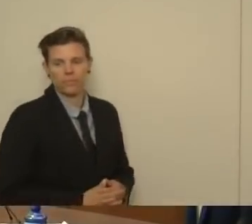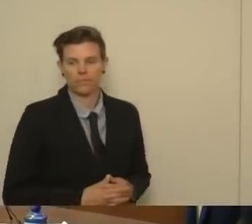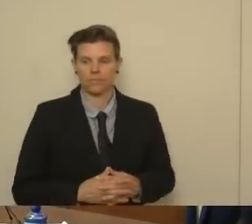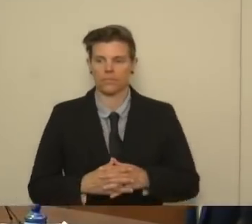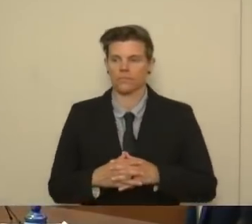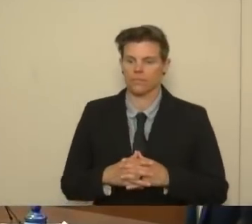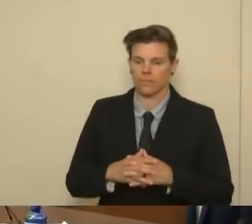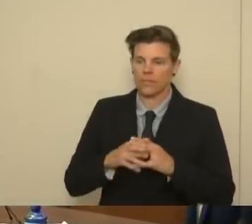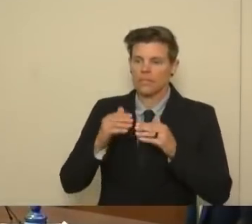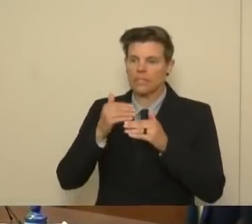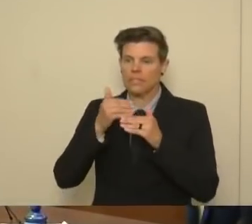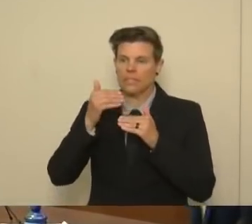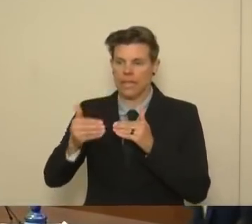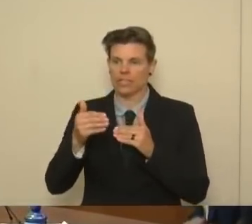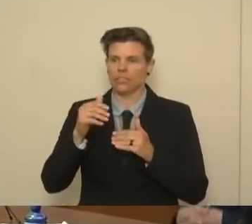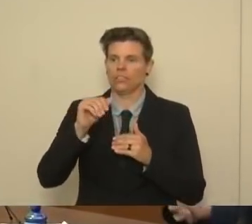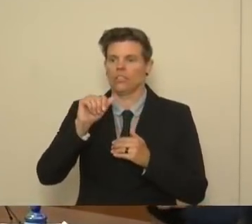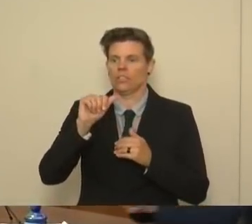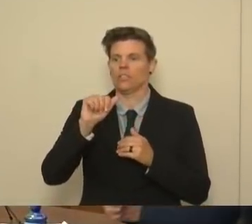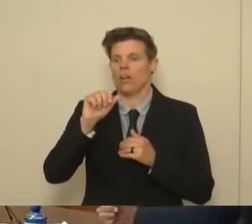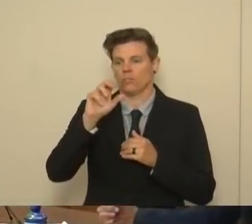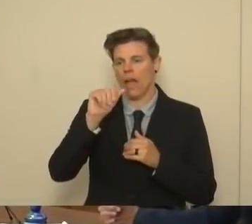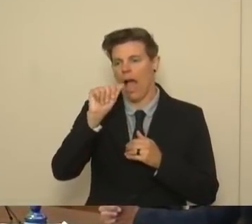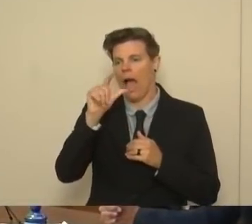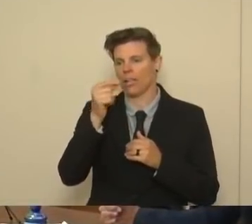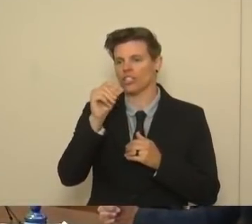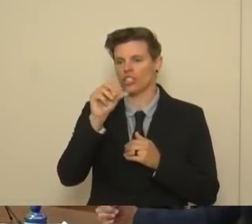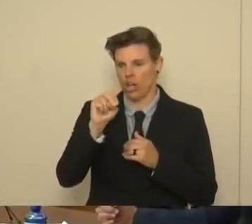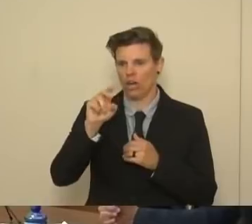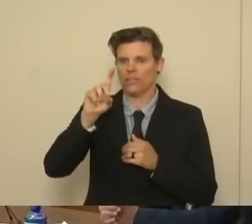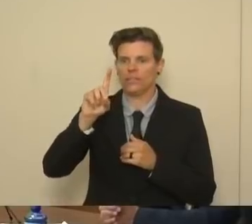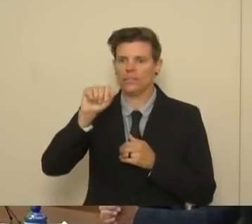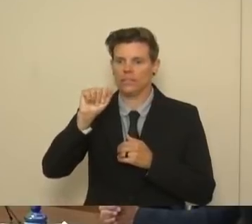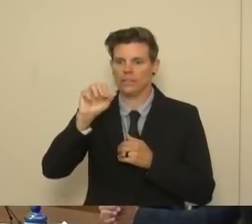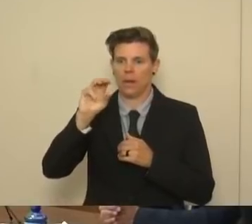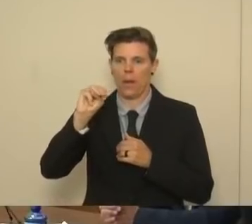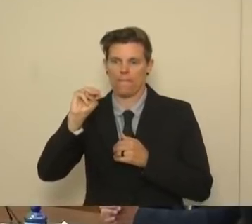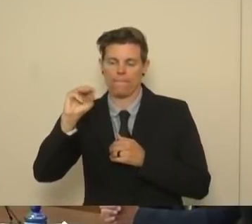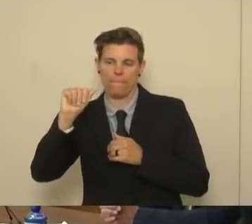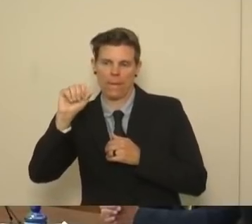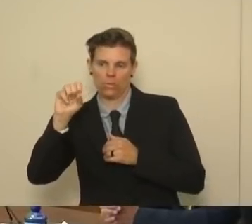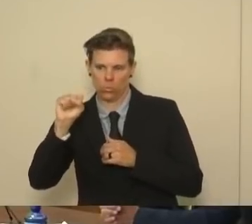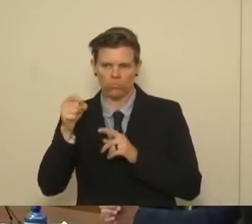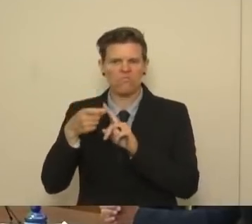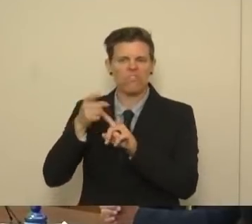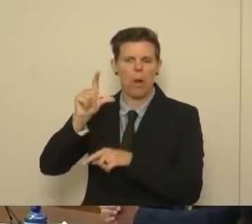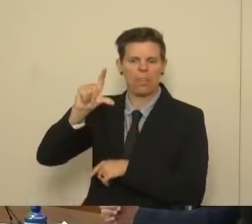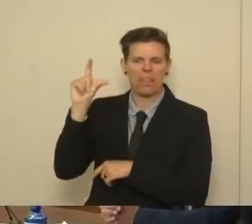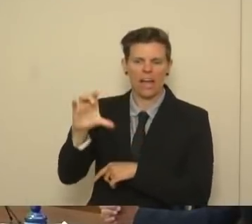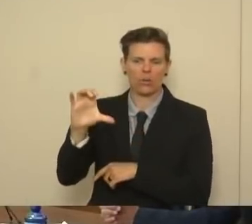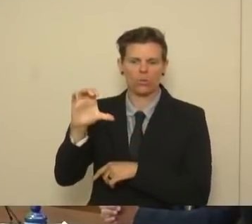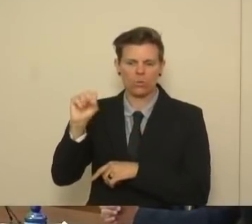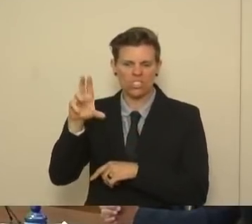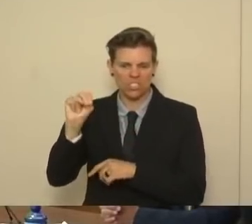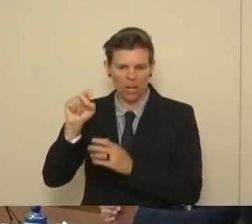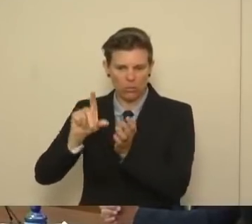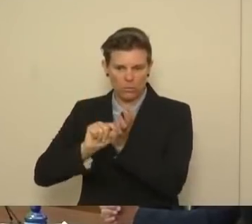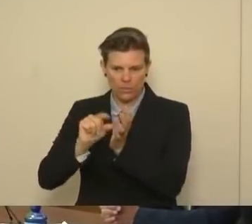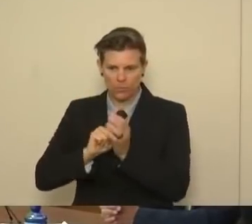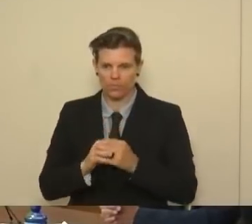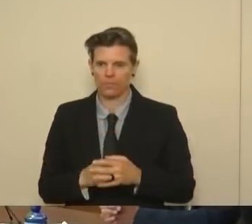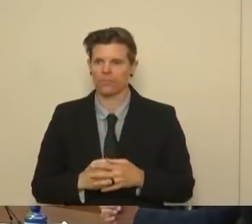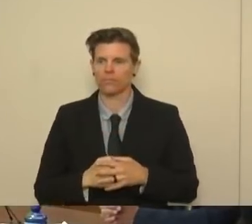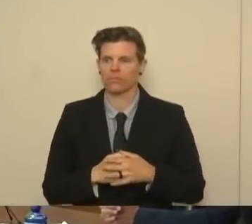Las Cruces Sun News. Algernon, you're unmuted. Go right ahead. Thank you once again for the opportunity. Thank you. Question for